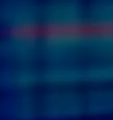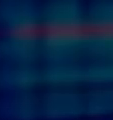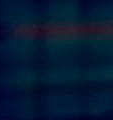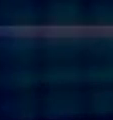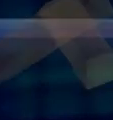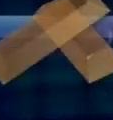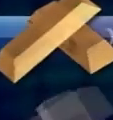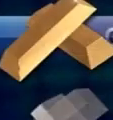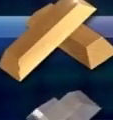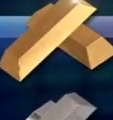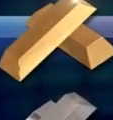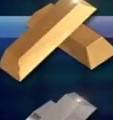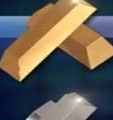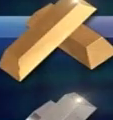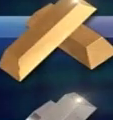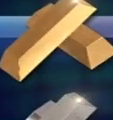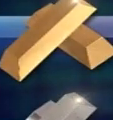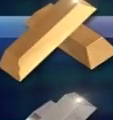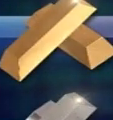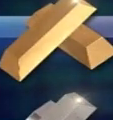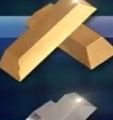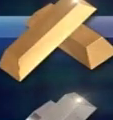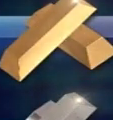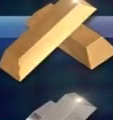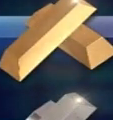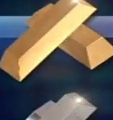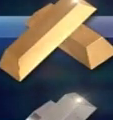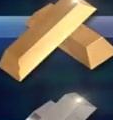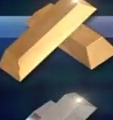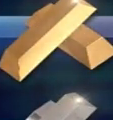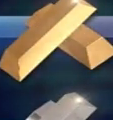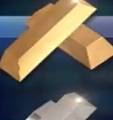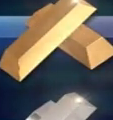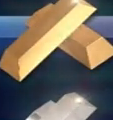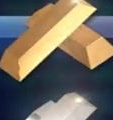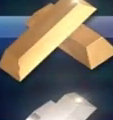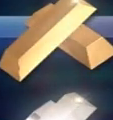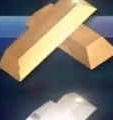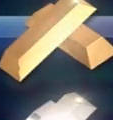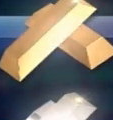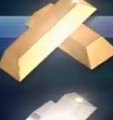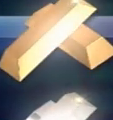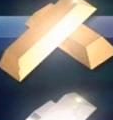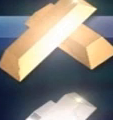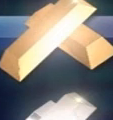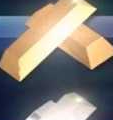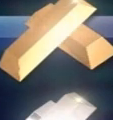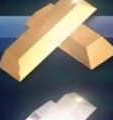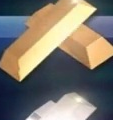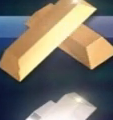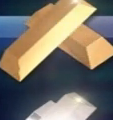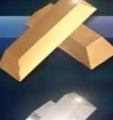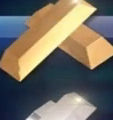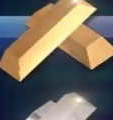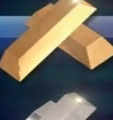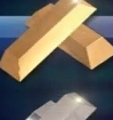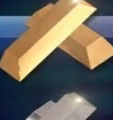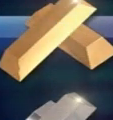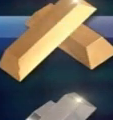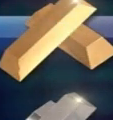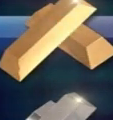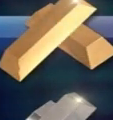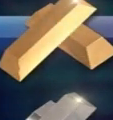commodities market, it was a gain all around again. The price of crude oil closed to $17.36 per barrel. Gold was up to